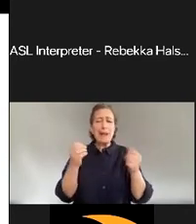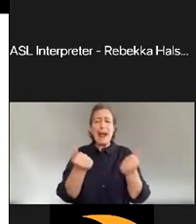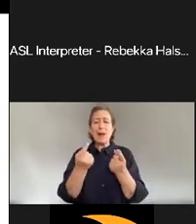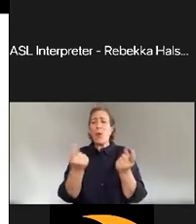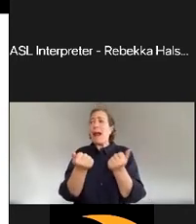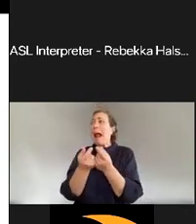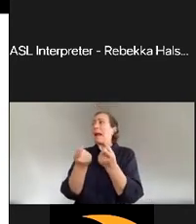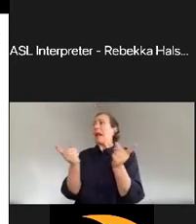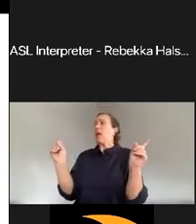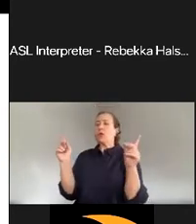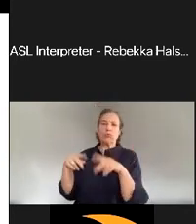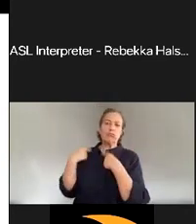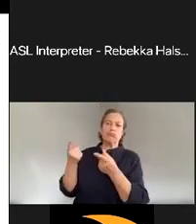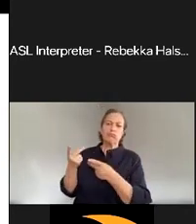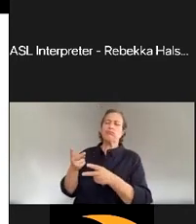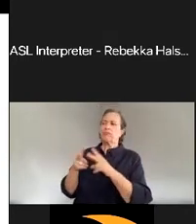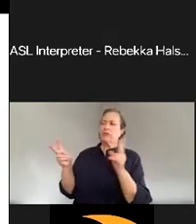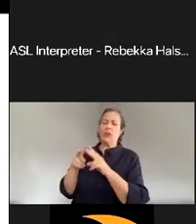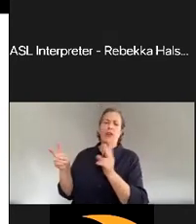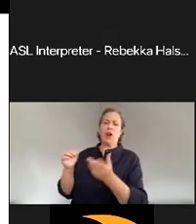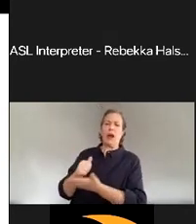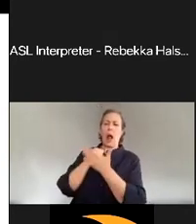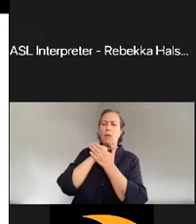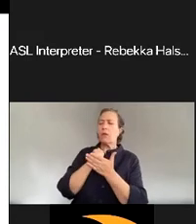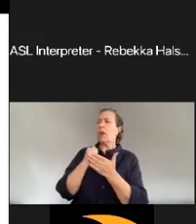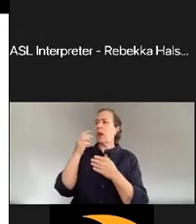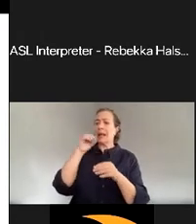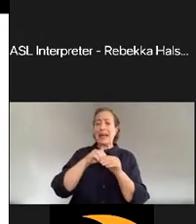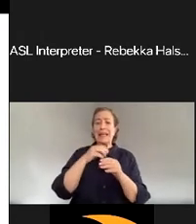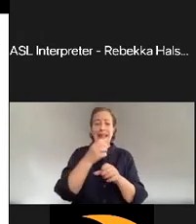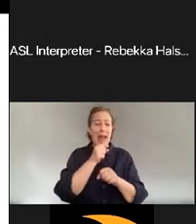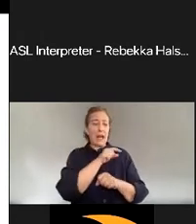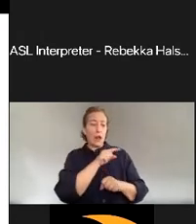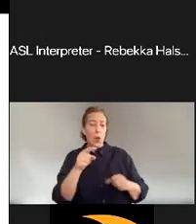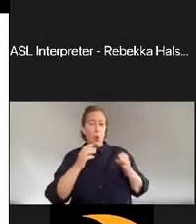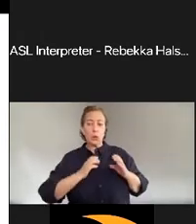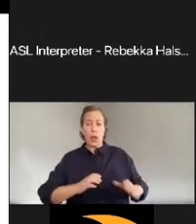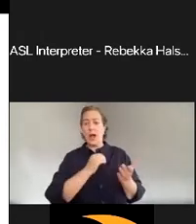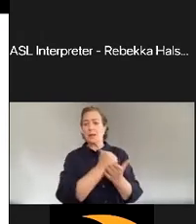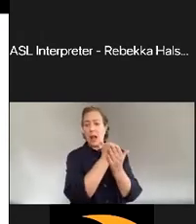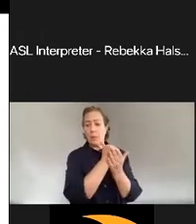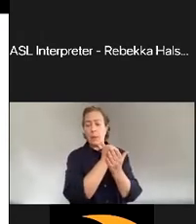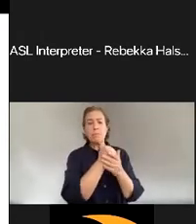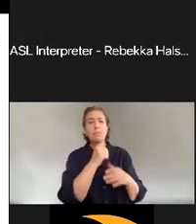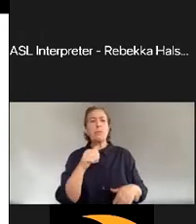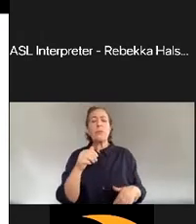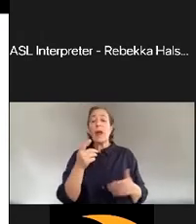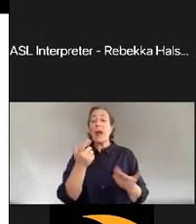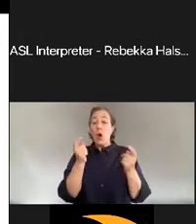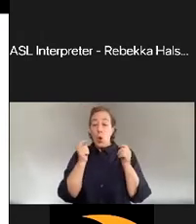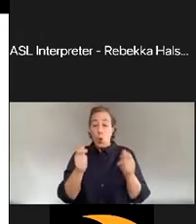health treatment and even release of a detained client. I think that the way in which there can be quick resolution